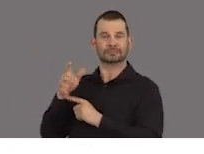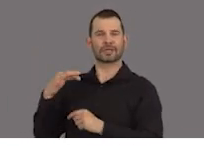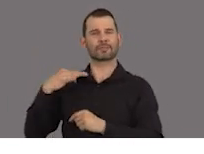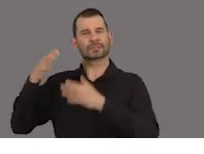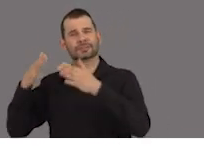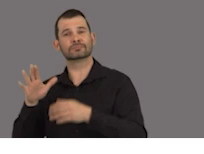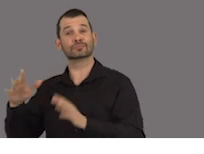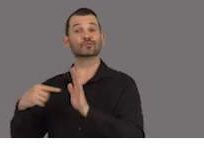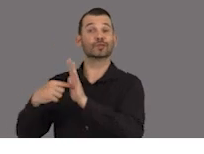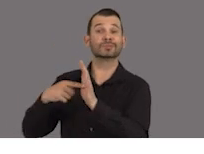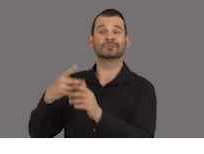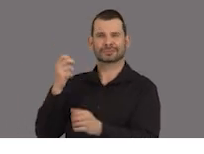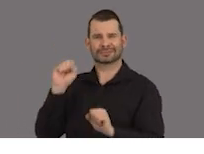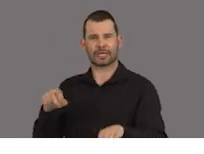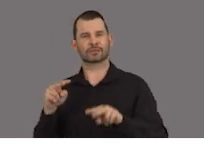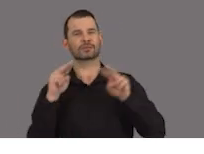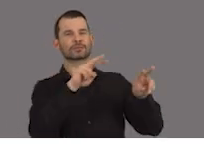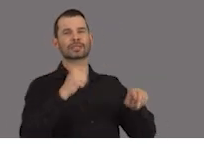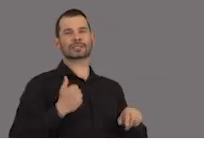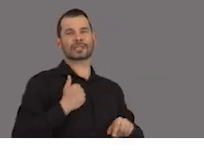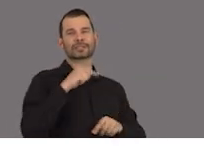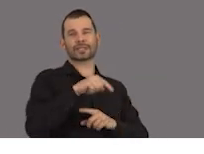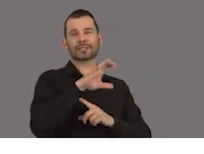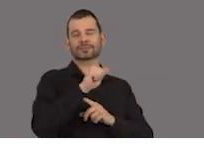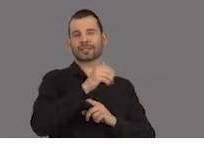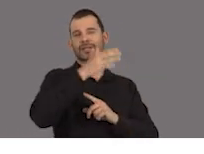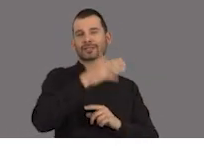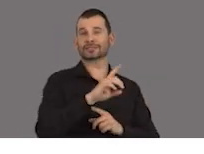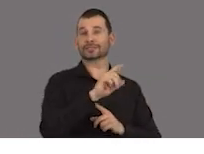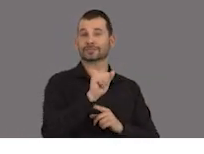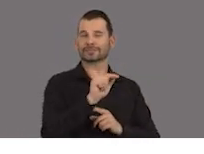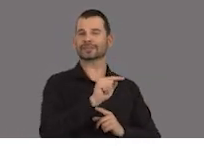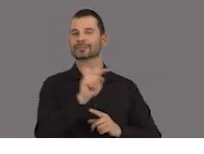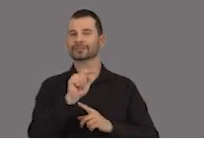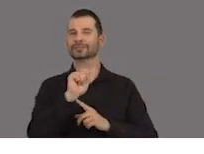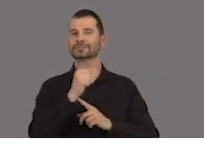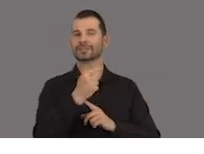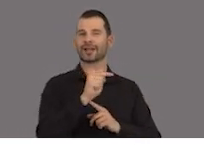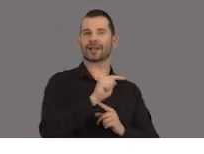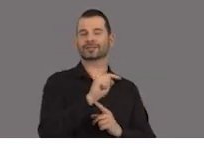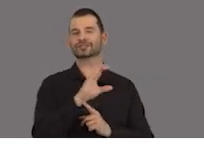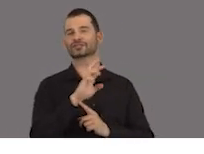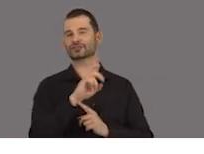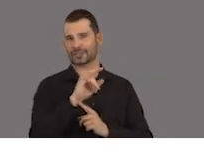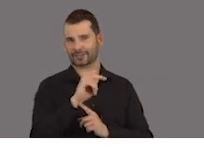DTC, applicants or their representatives can visit